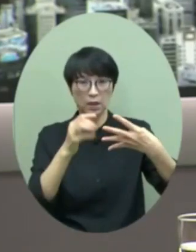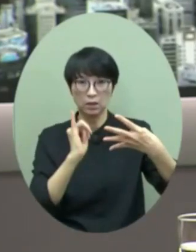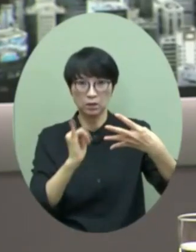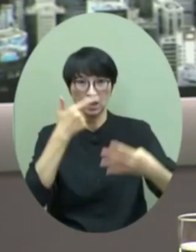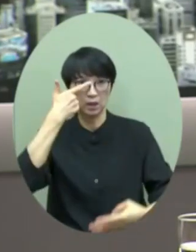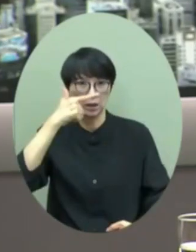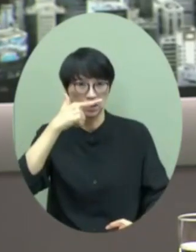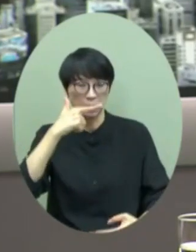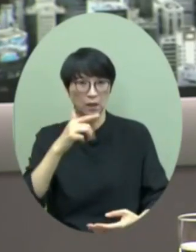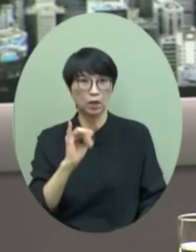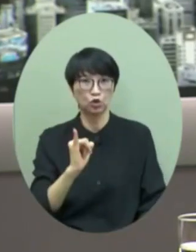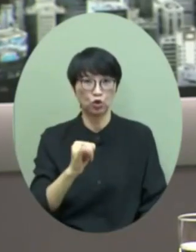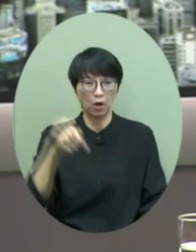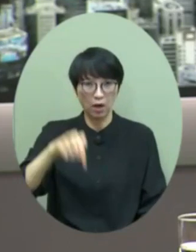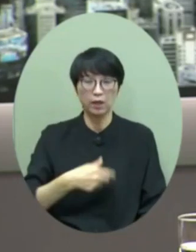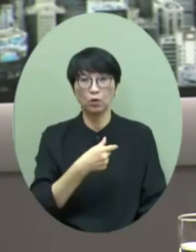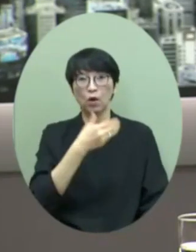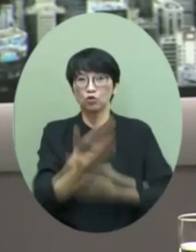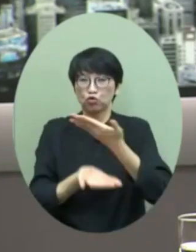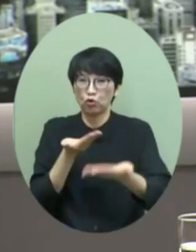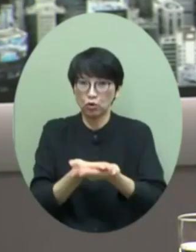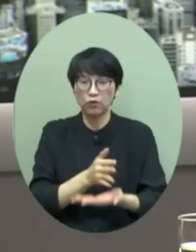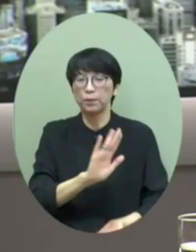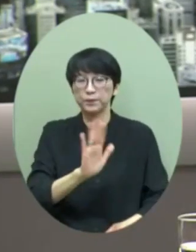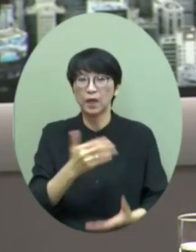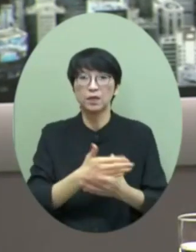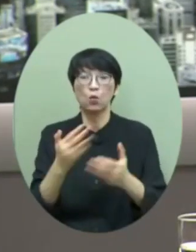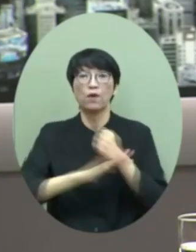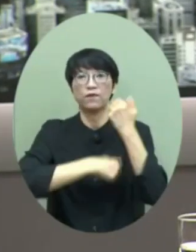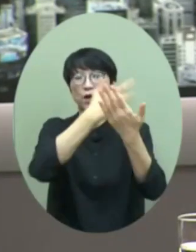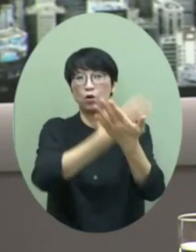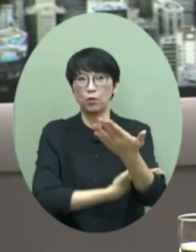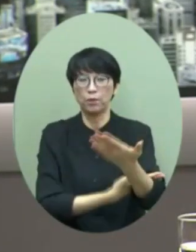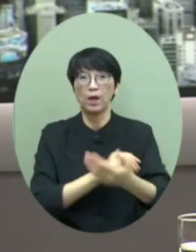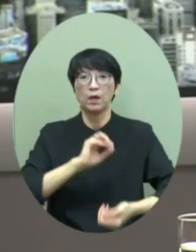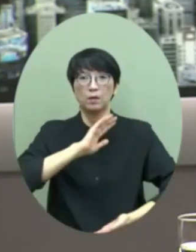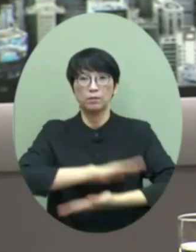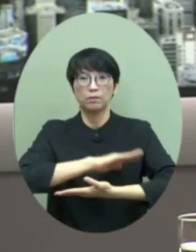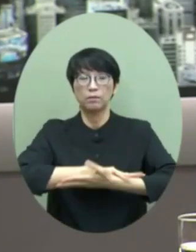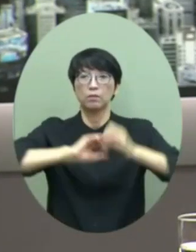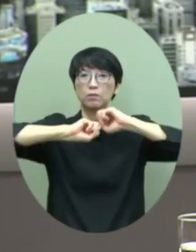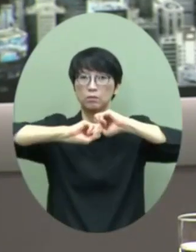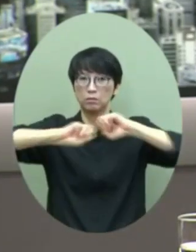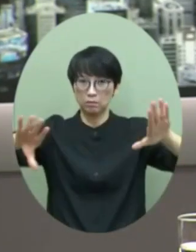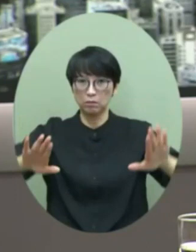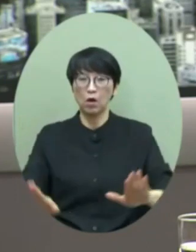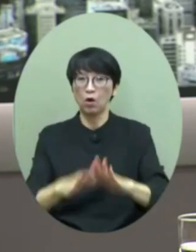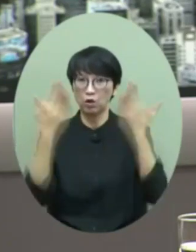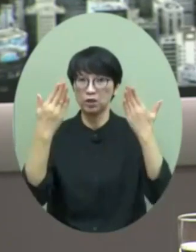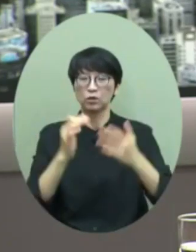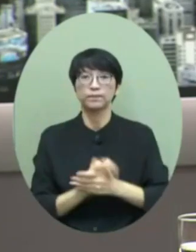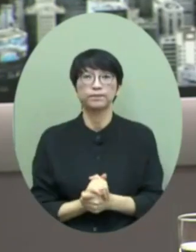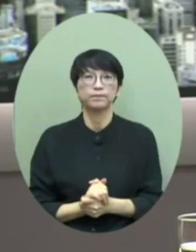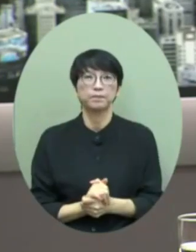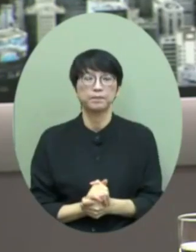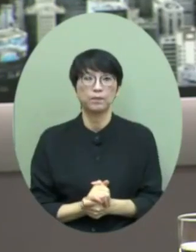then prosecution could be taken out. For the new 4 types of crimes, I don't need to repeat them because the law has been gazetted and